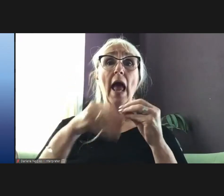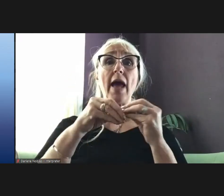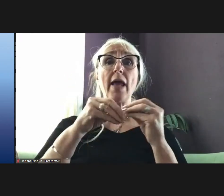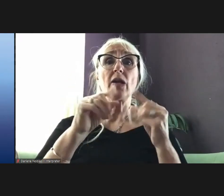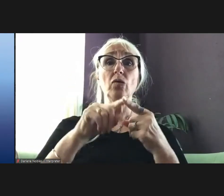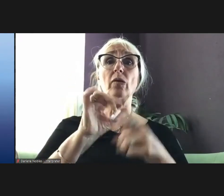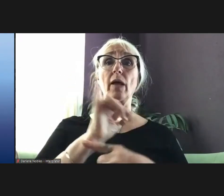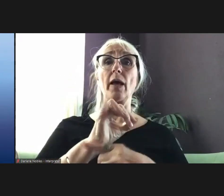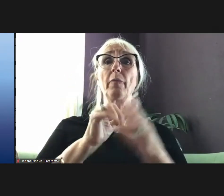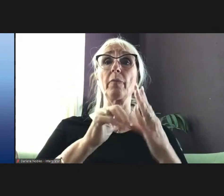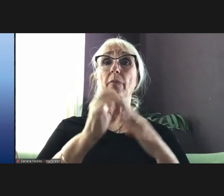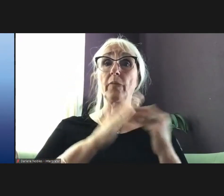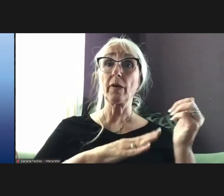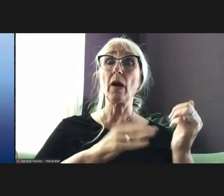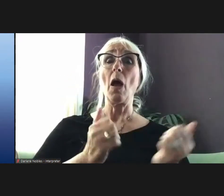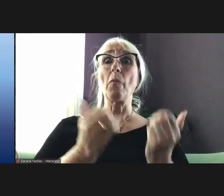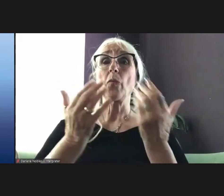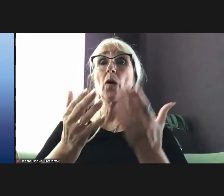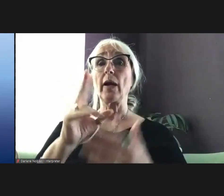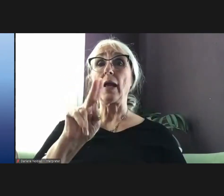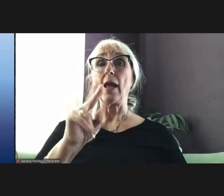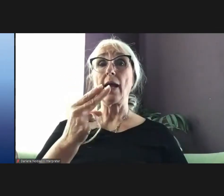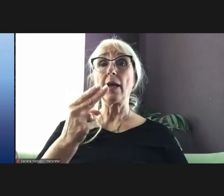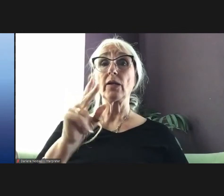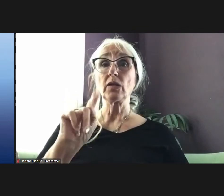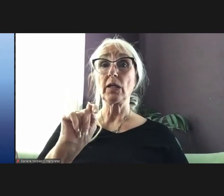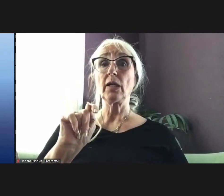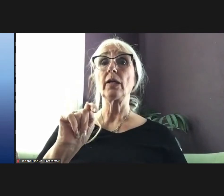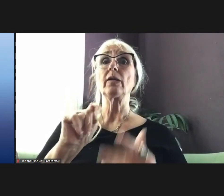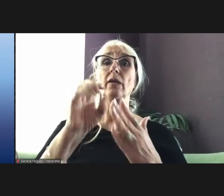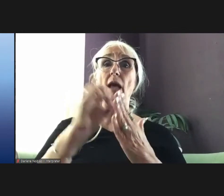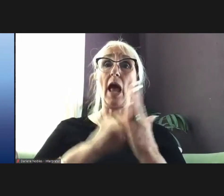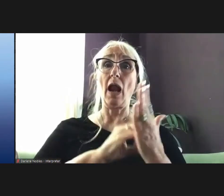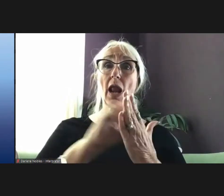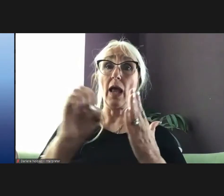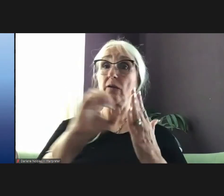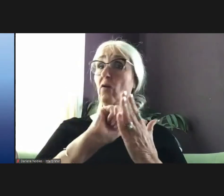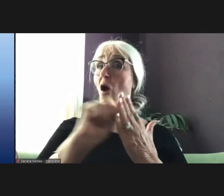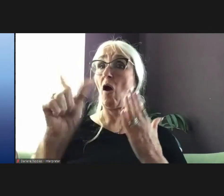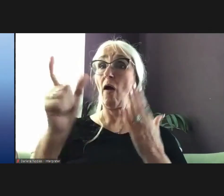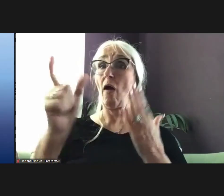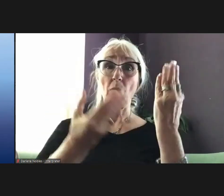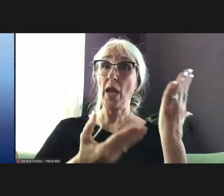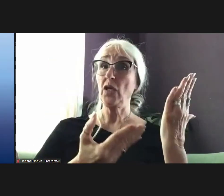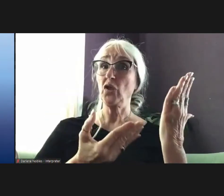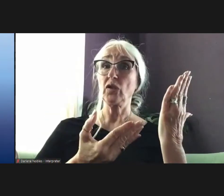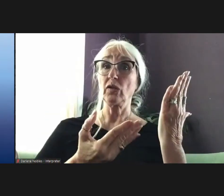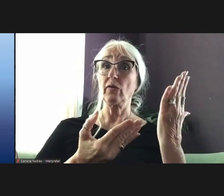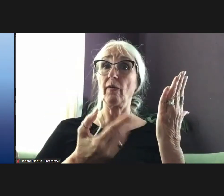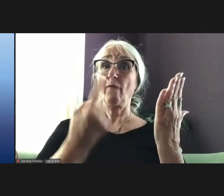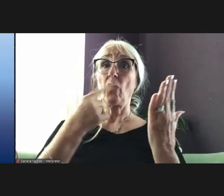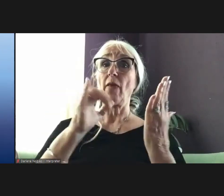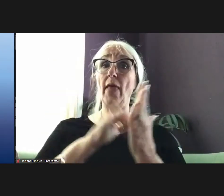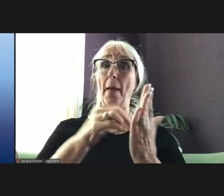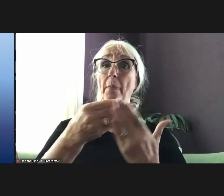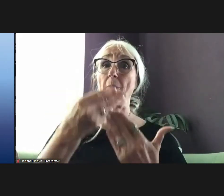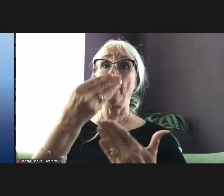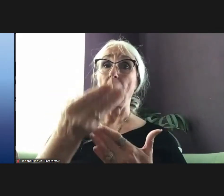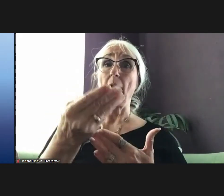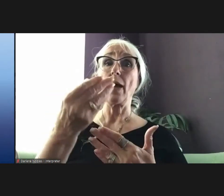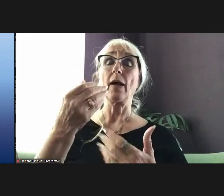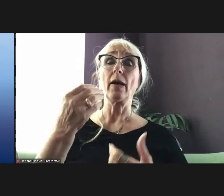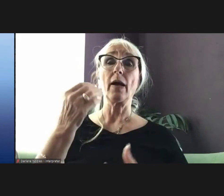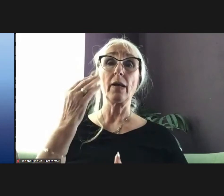a proposal from KHT that's attached that outlines the details of that purchase. And I know IT has